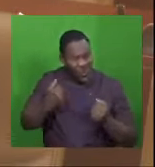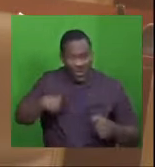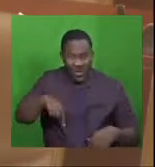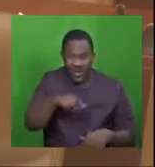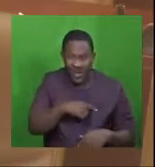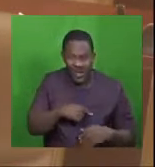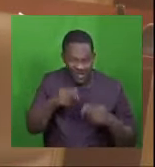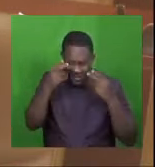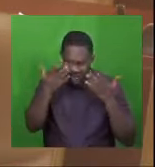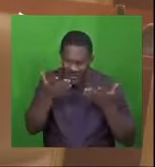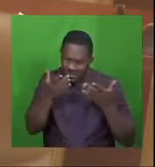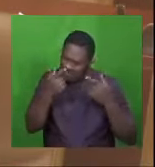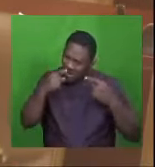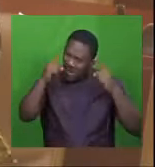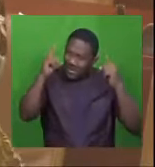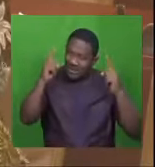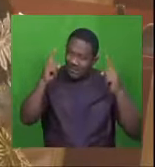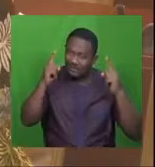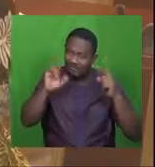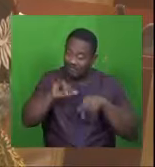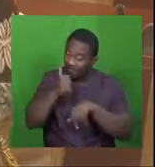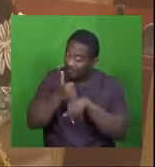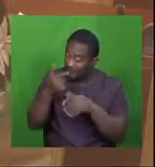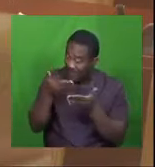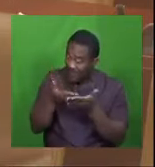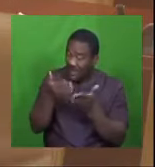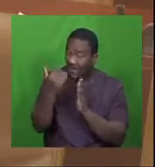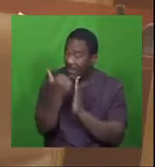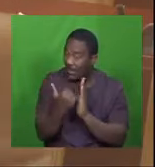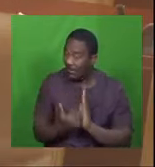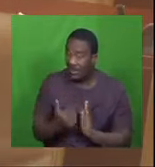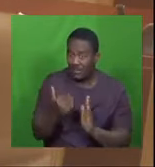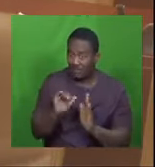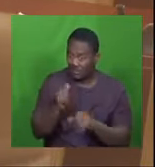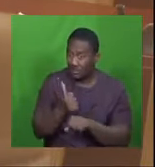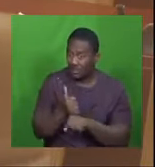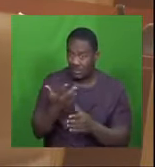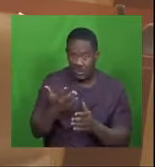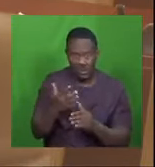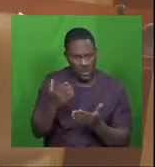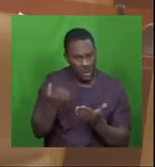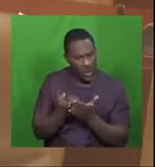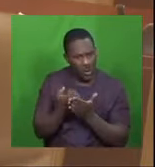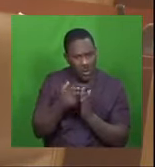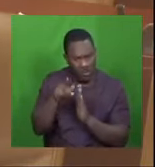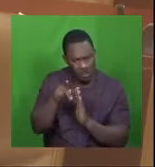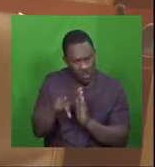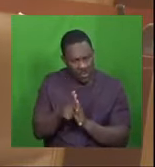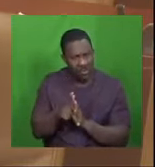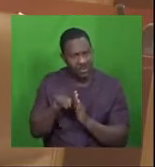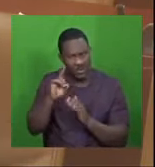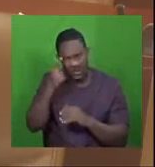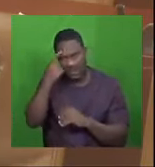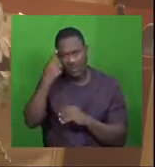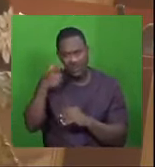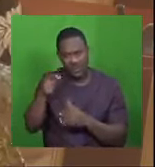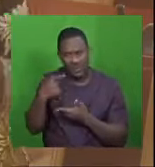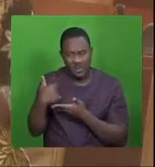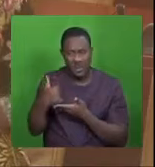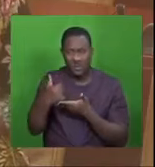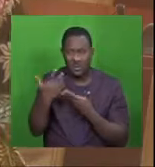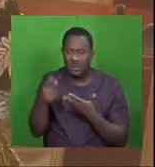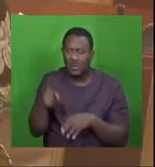it happen. As we pass, let us pass the budget and economic policies of this government to one, help us